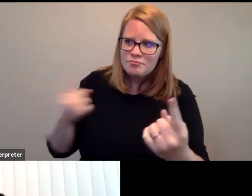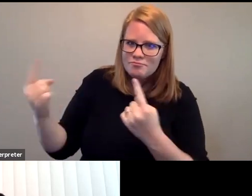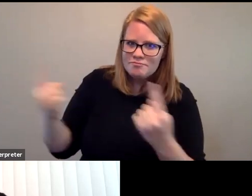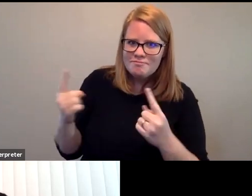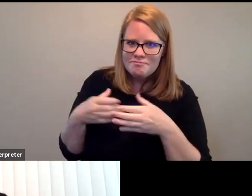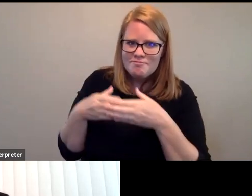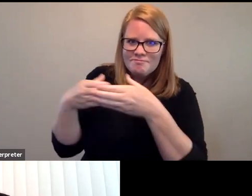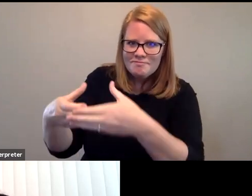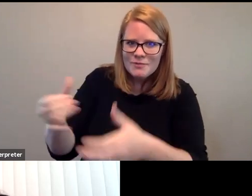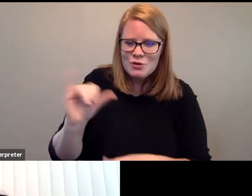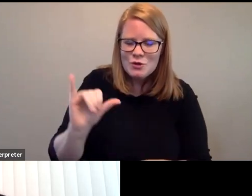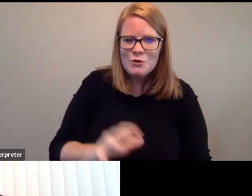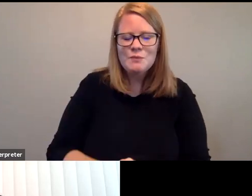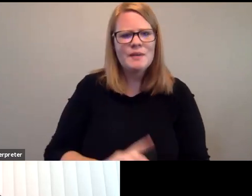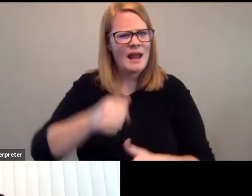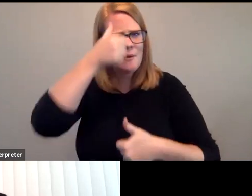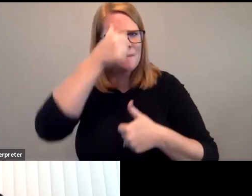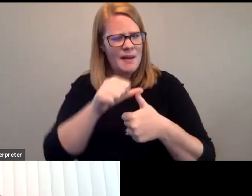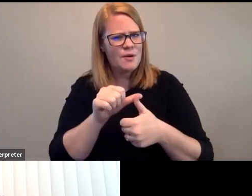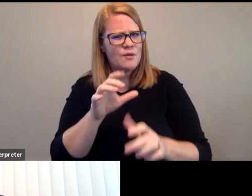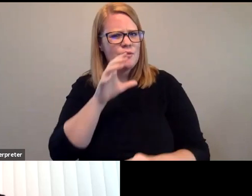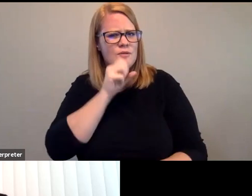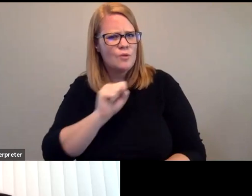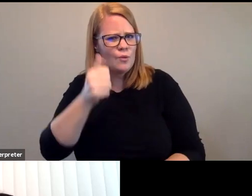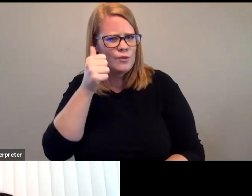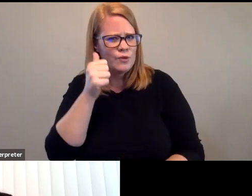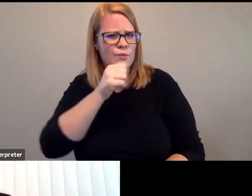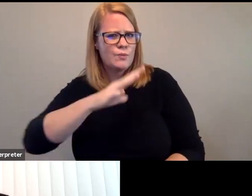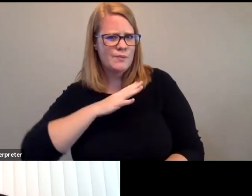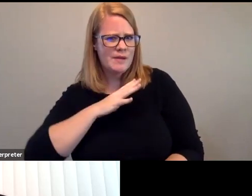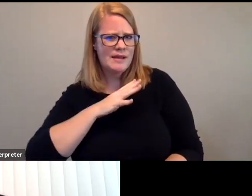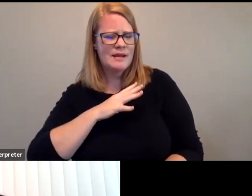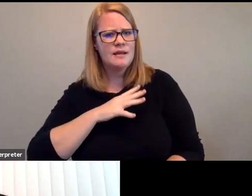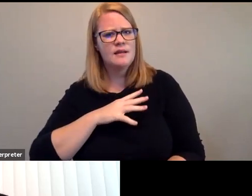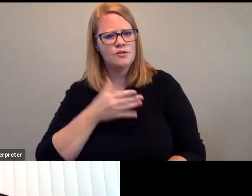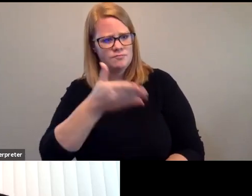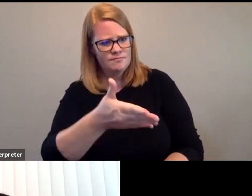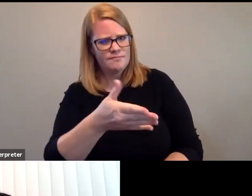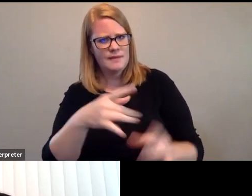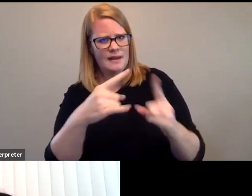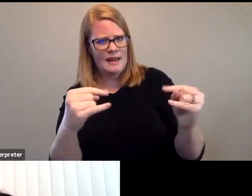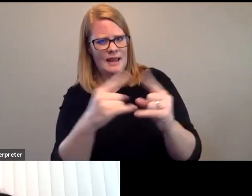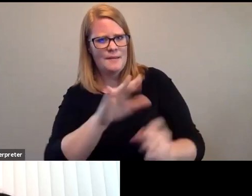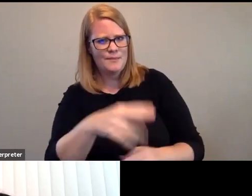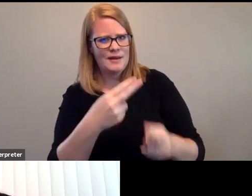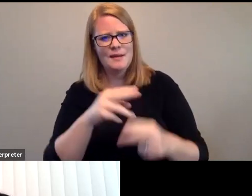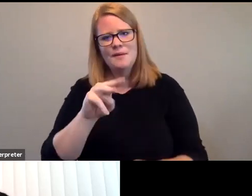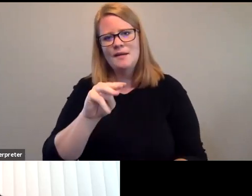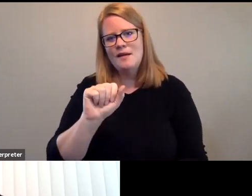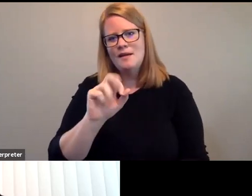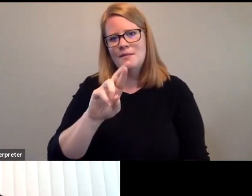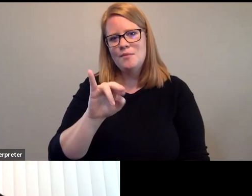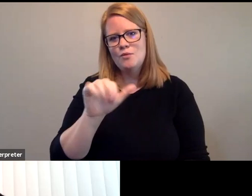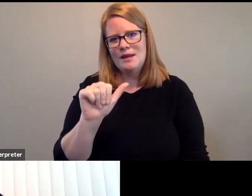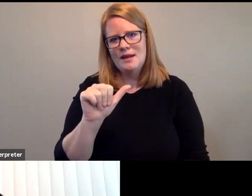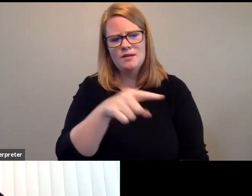stayed across the way, I remember walking to go see her at her camp, and her name was Maria, and her husband was there. I can't remember